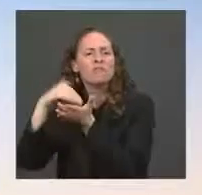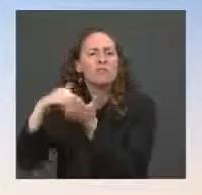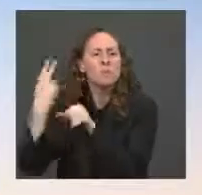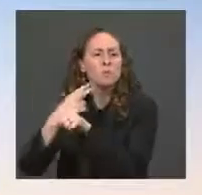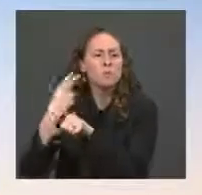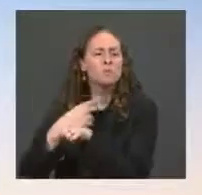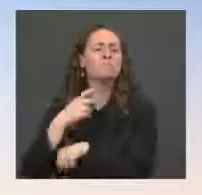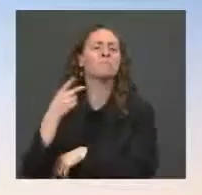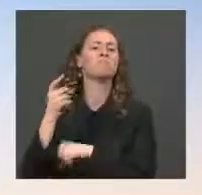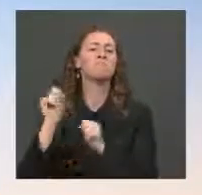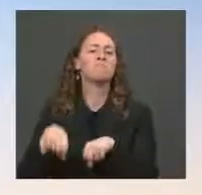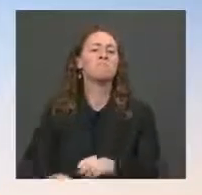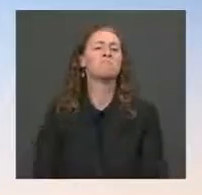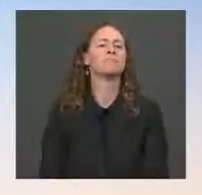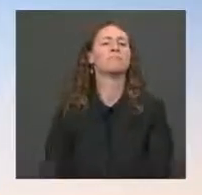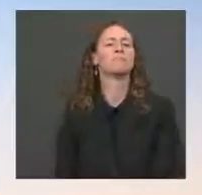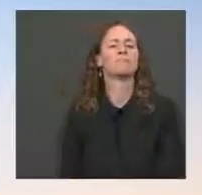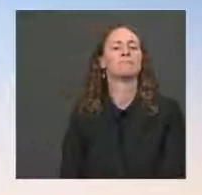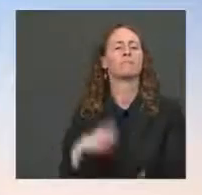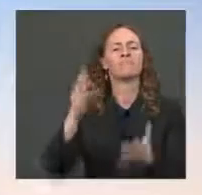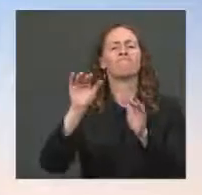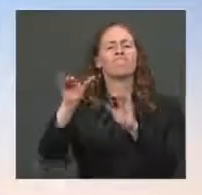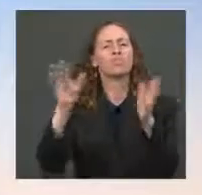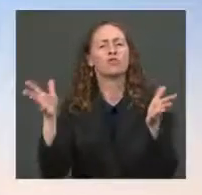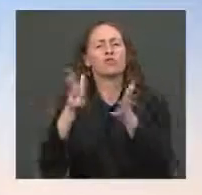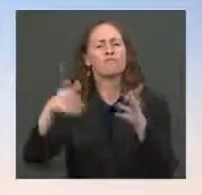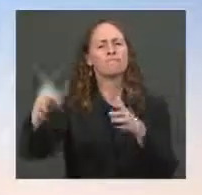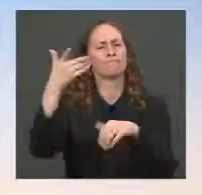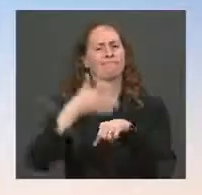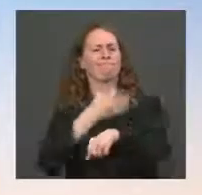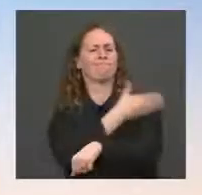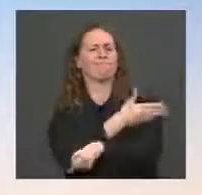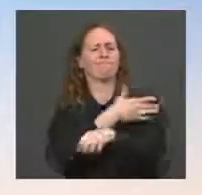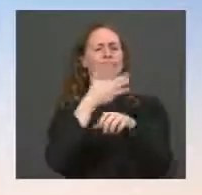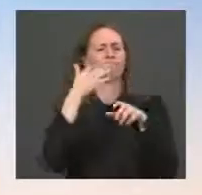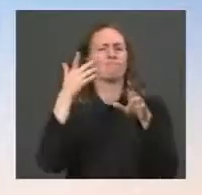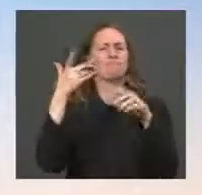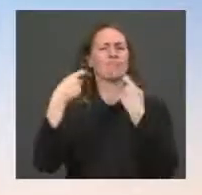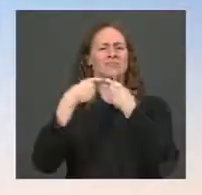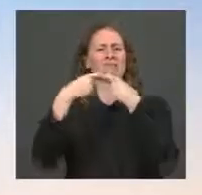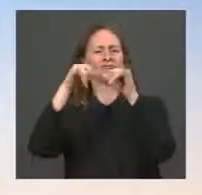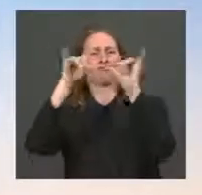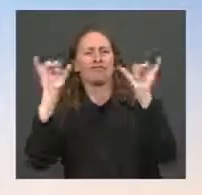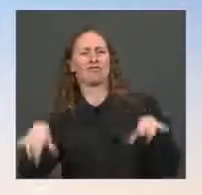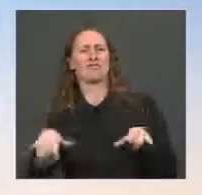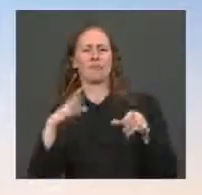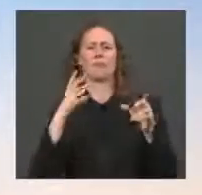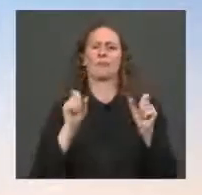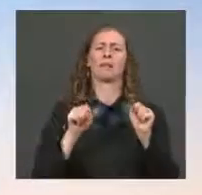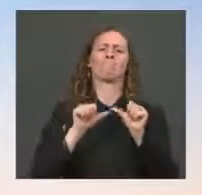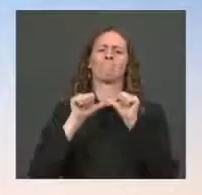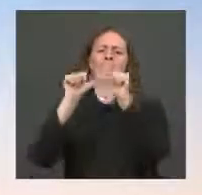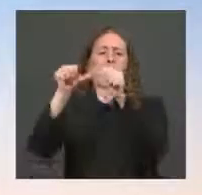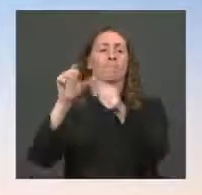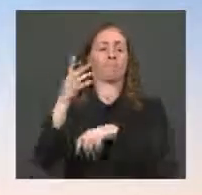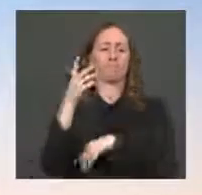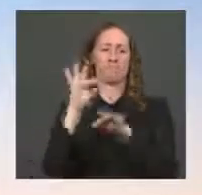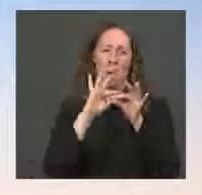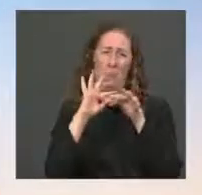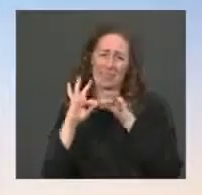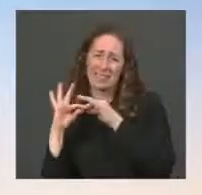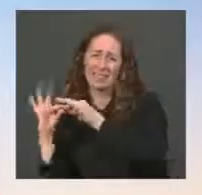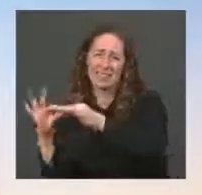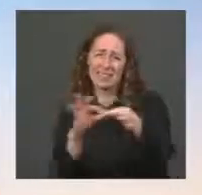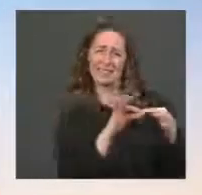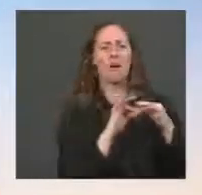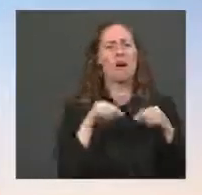into modernizing our electric grid, mobilizing the next generation of conservation and resilience. All of these pieces together are vitally important